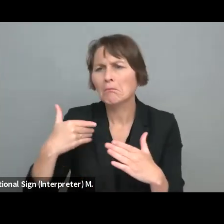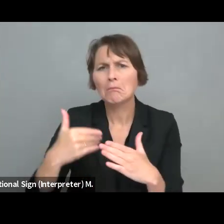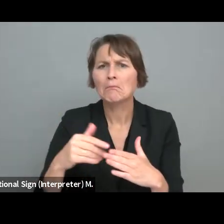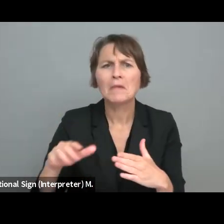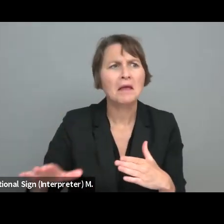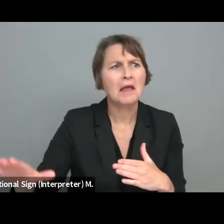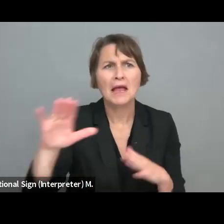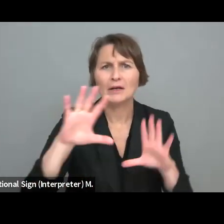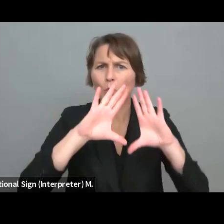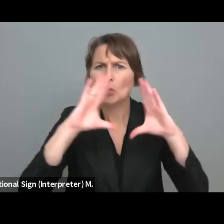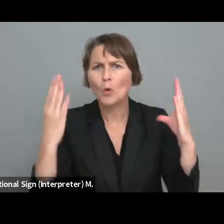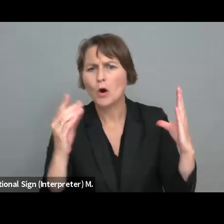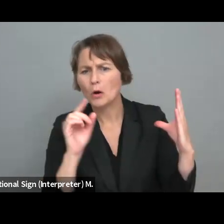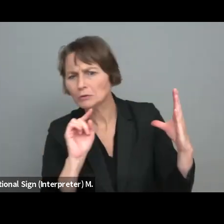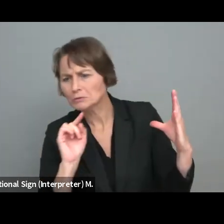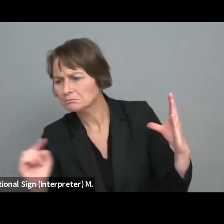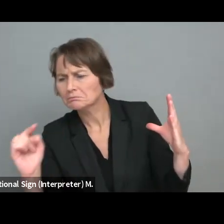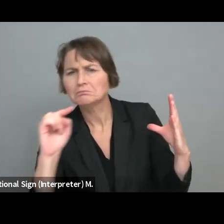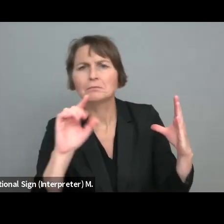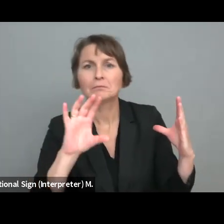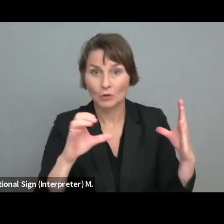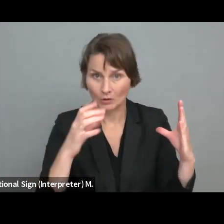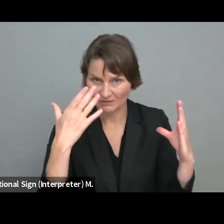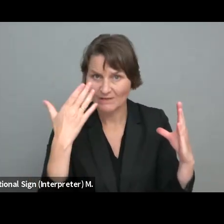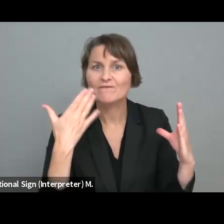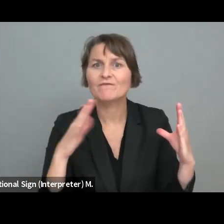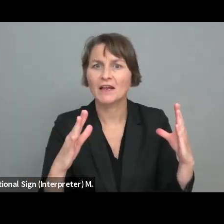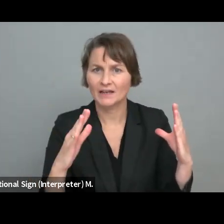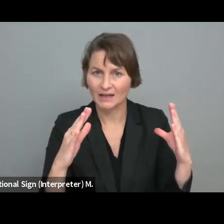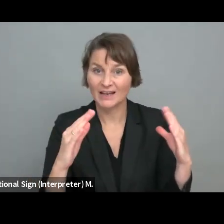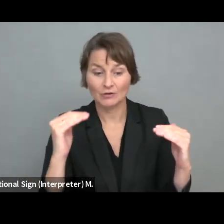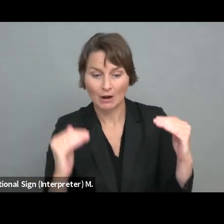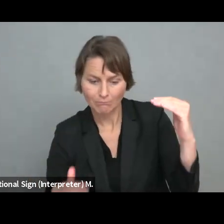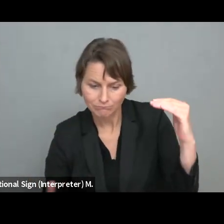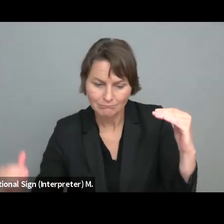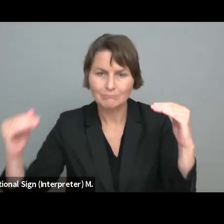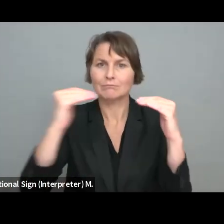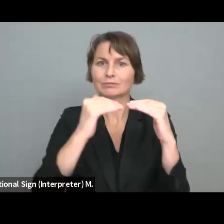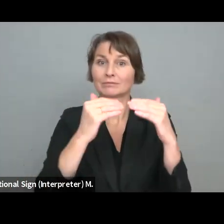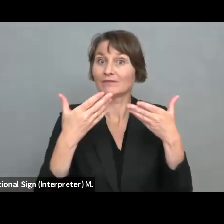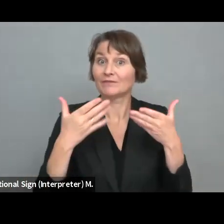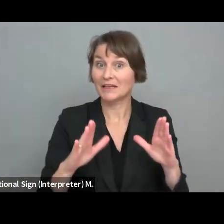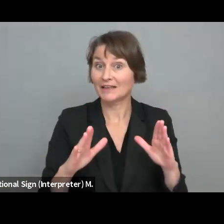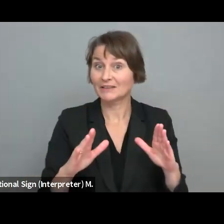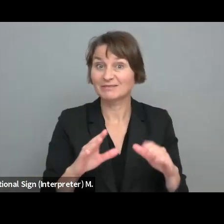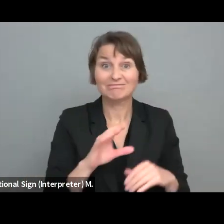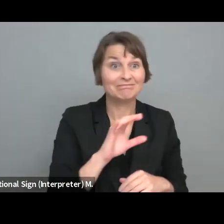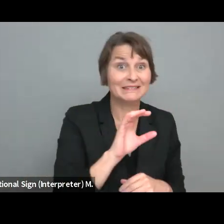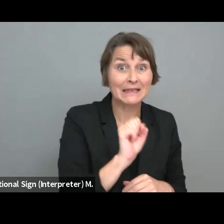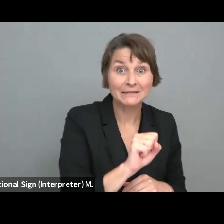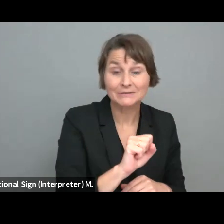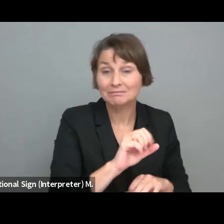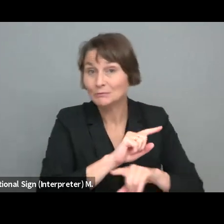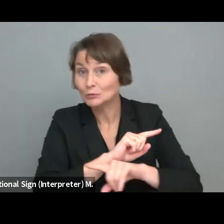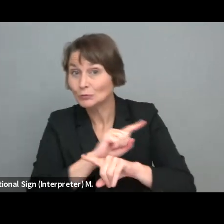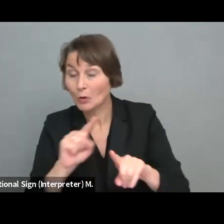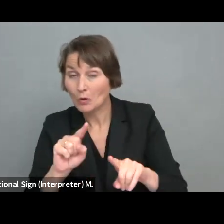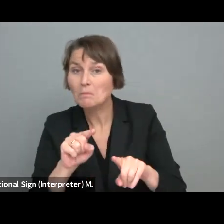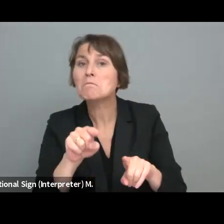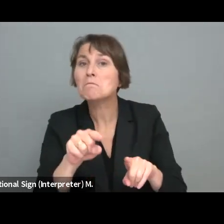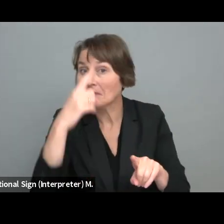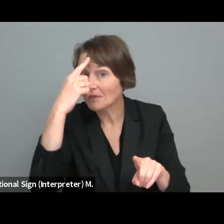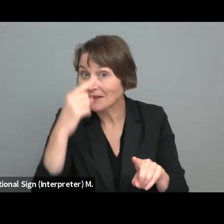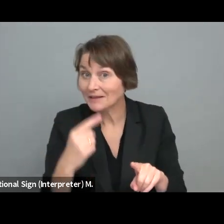a simple yes or no answer. I'd love to hear what you have to say of this. Has any country closed the gender pay gap?